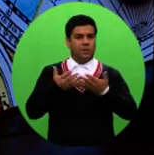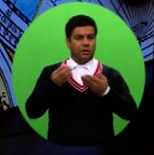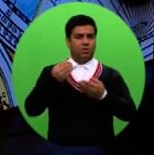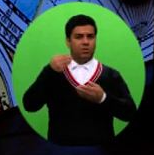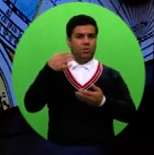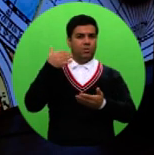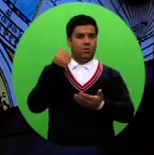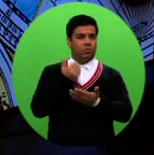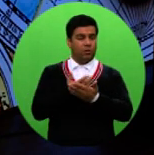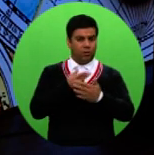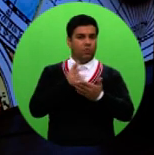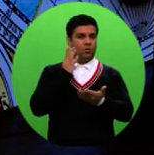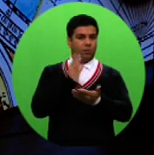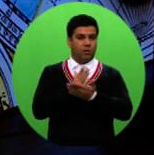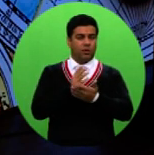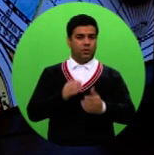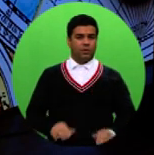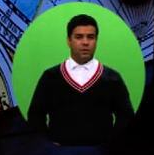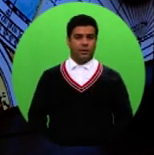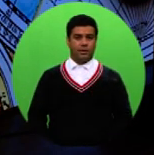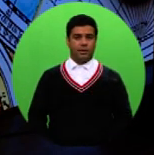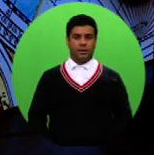metallar mavjud.